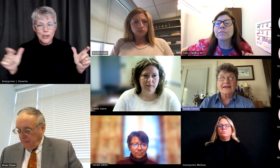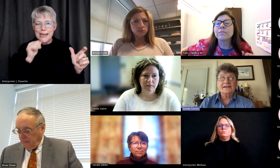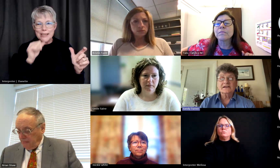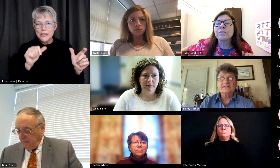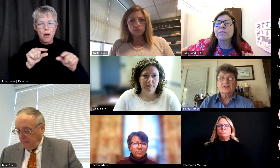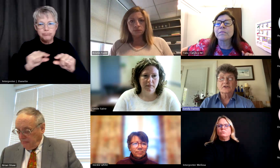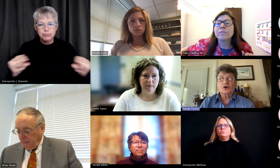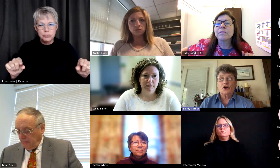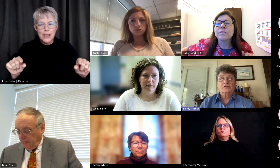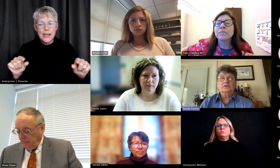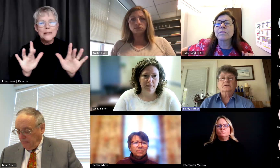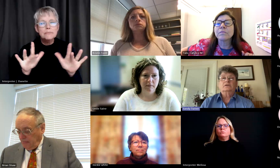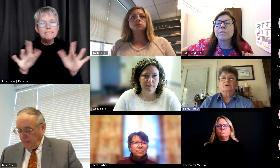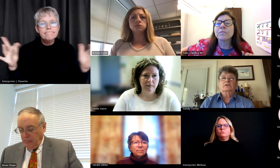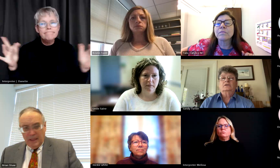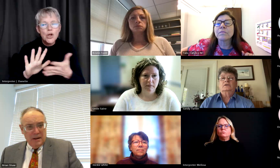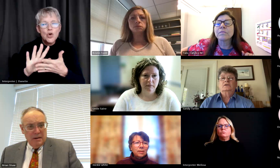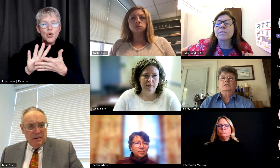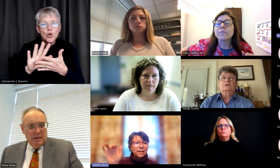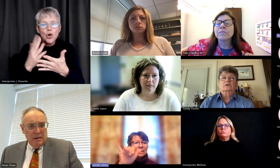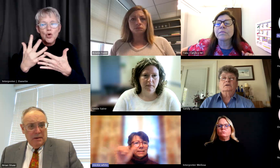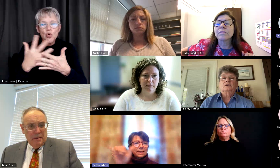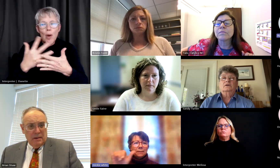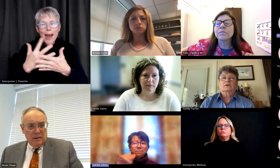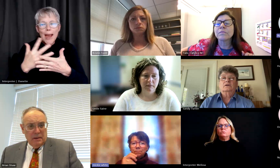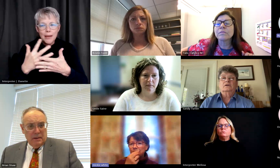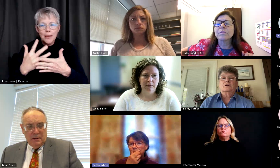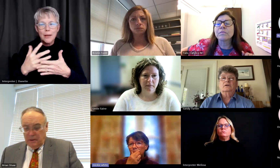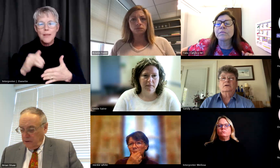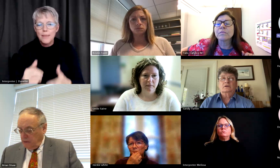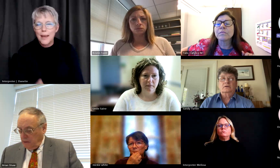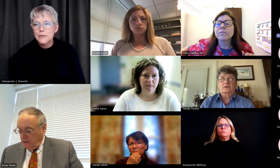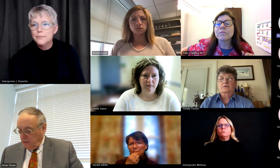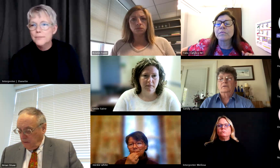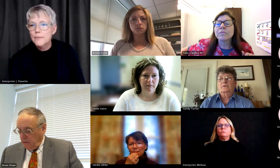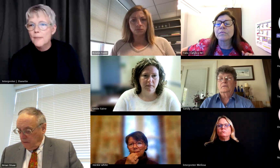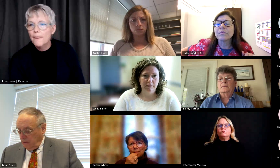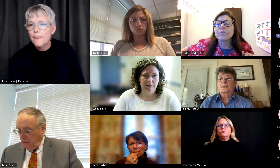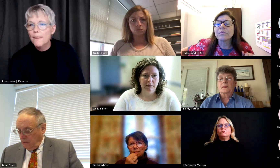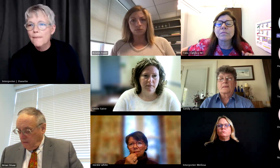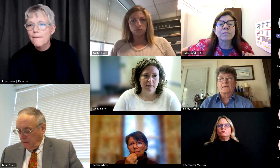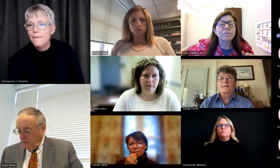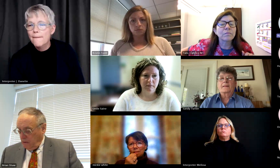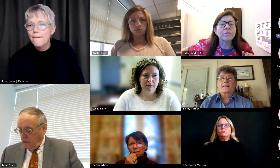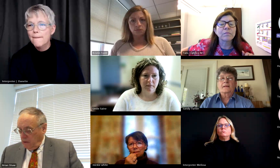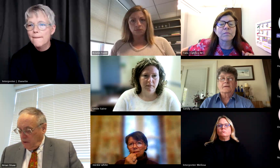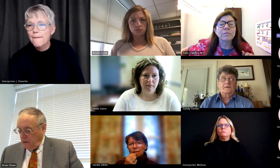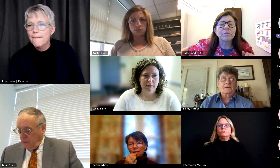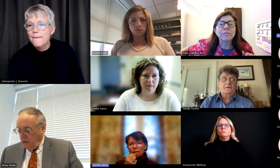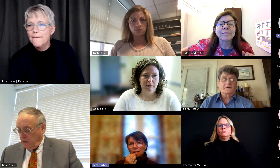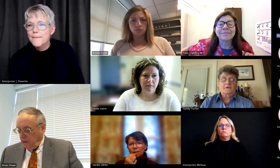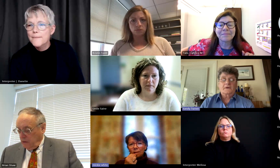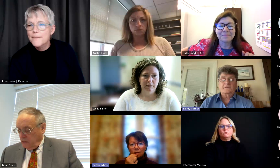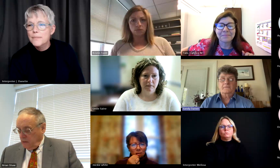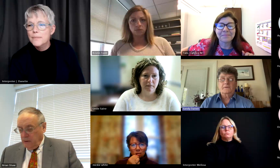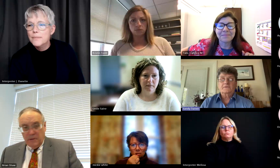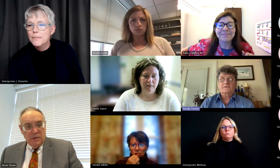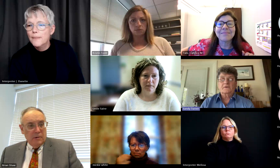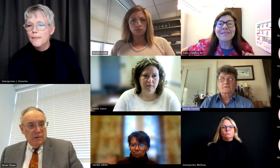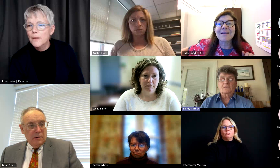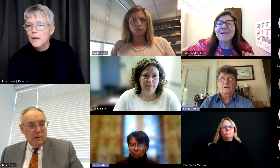is light. It is not dark. Yes, that's how it is for me as well. I'm using regular gallery is what I see.